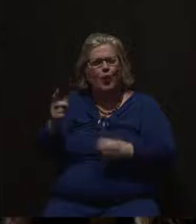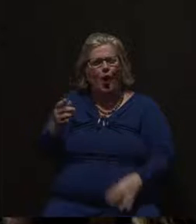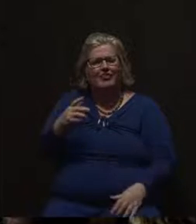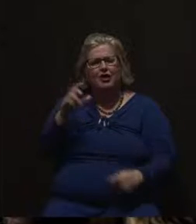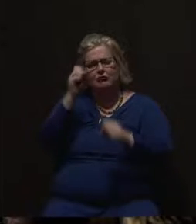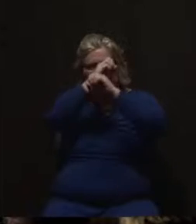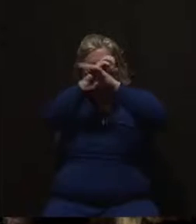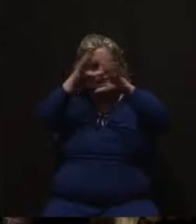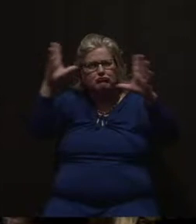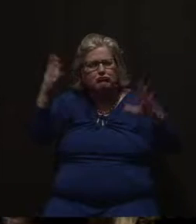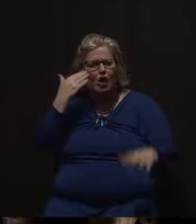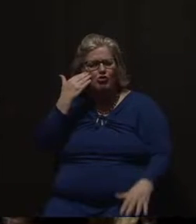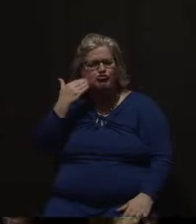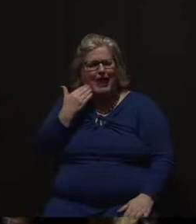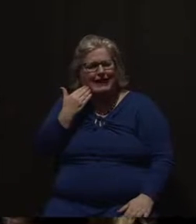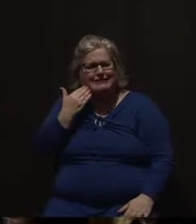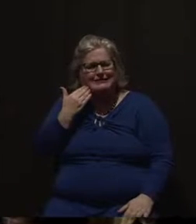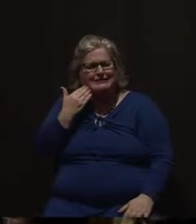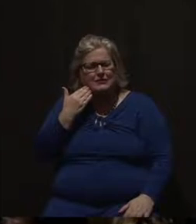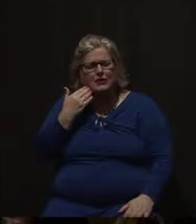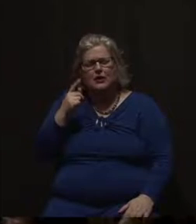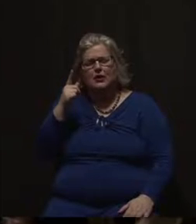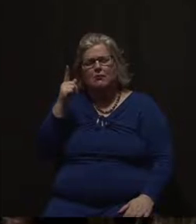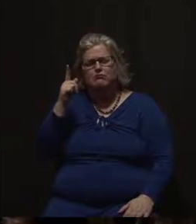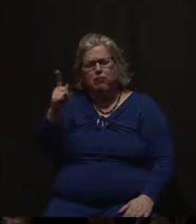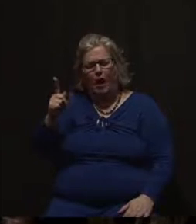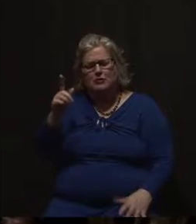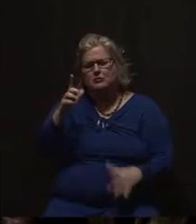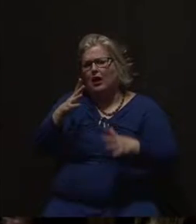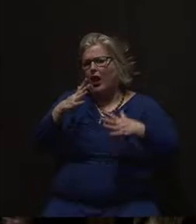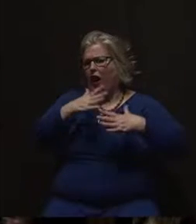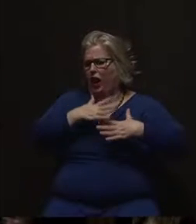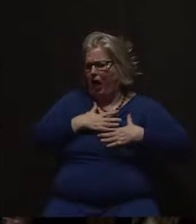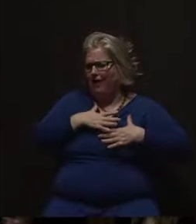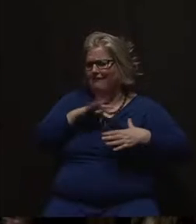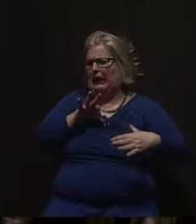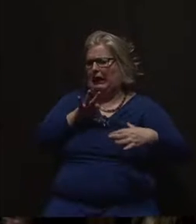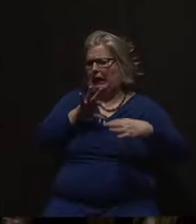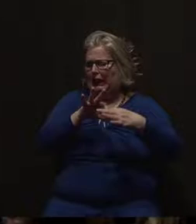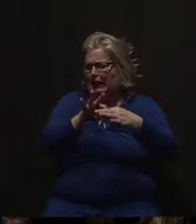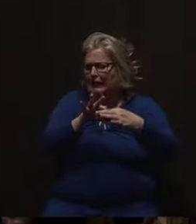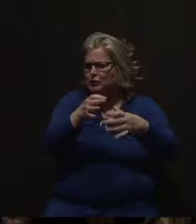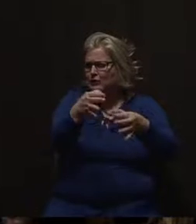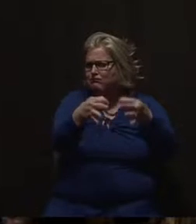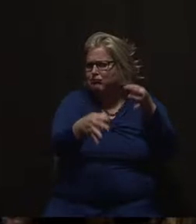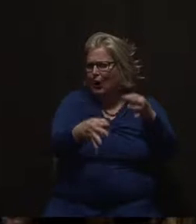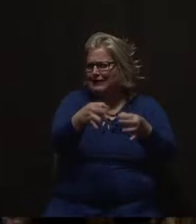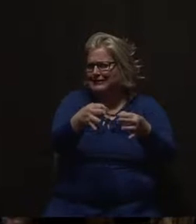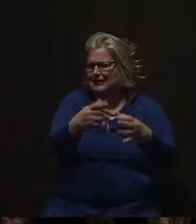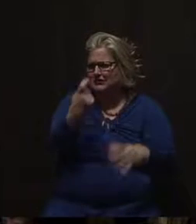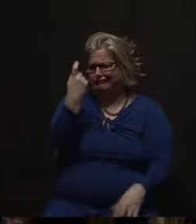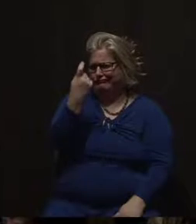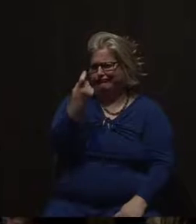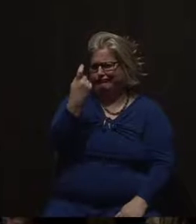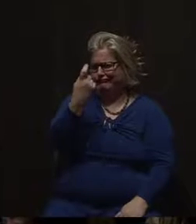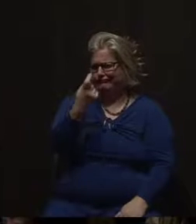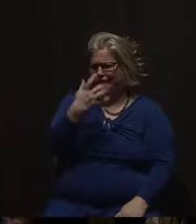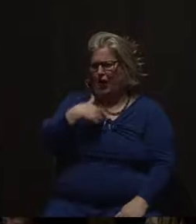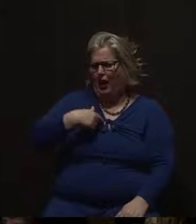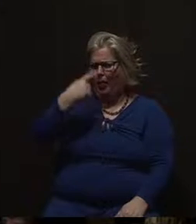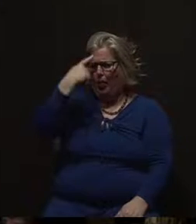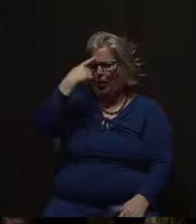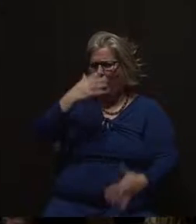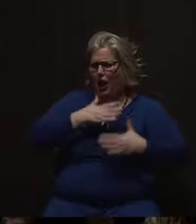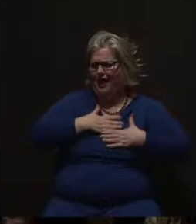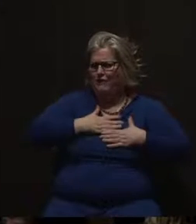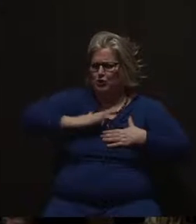and she couldn't see how it could be reconciled within politics. So it seems a bit counterintuitive, because love is meant to be something so universal.